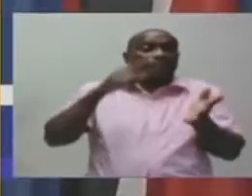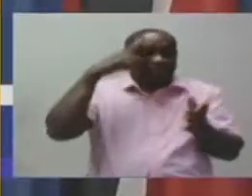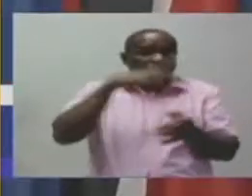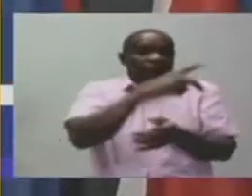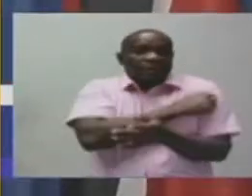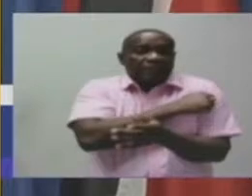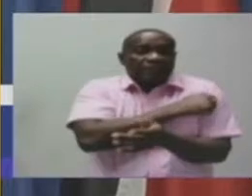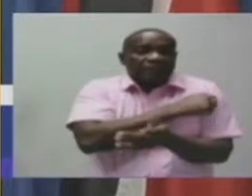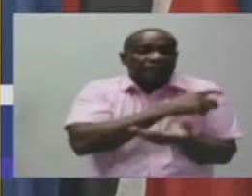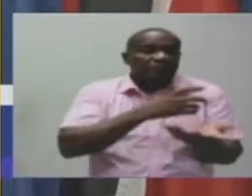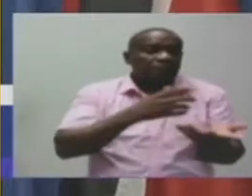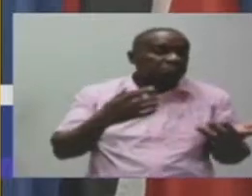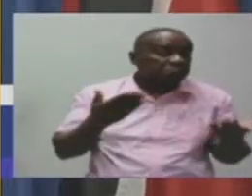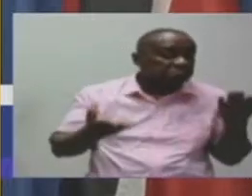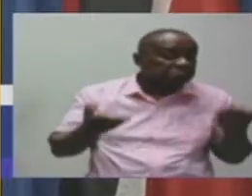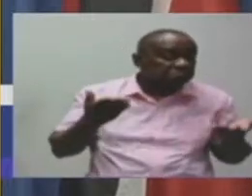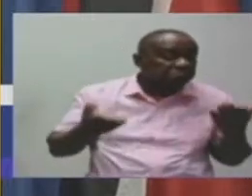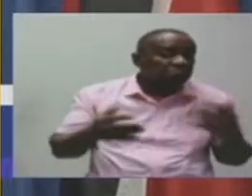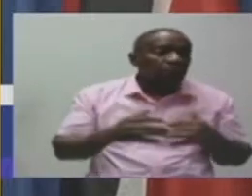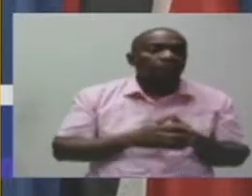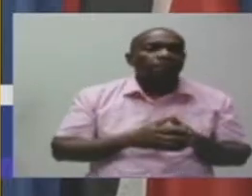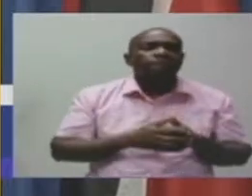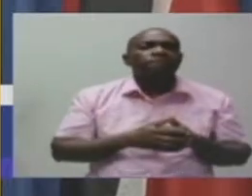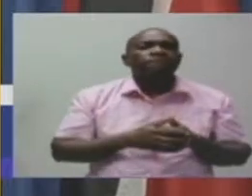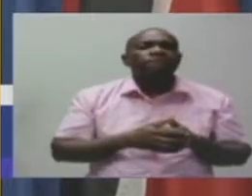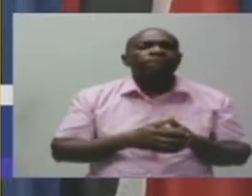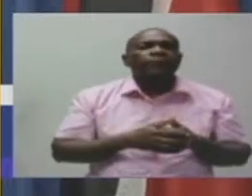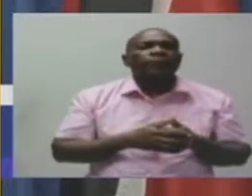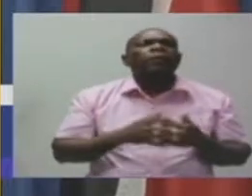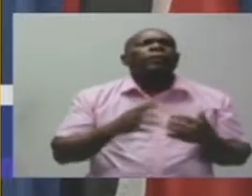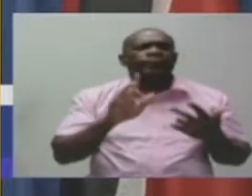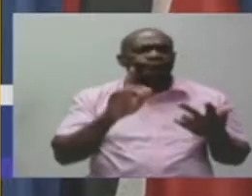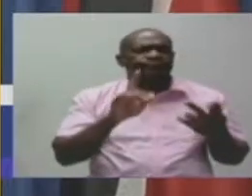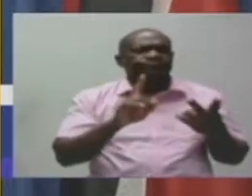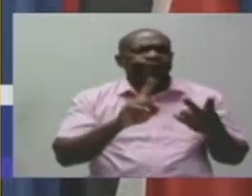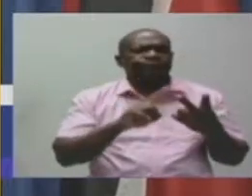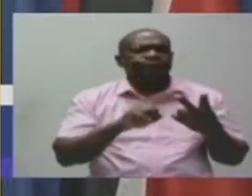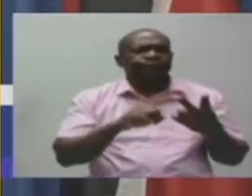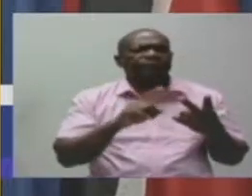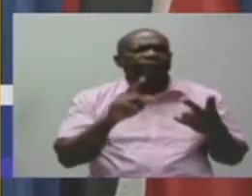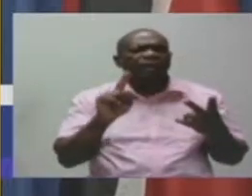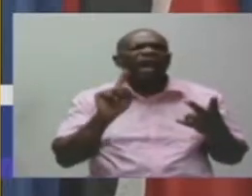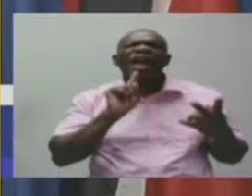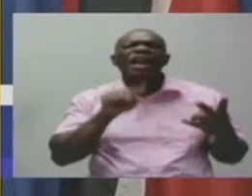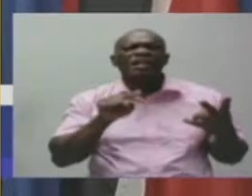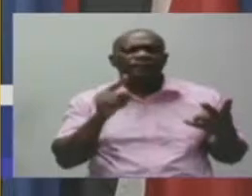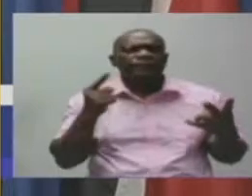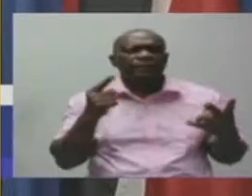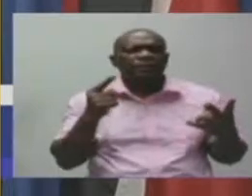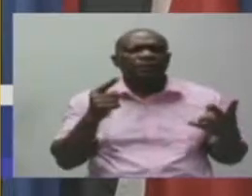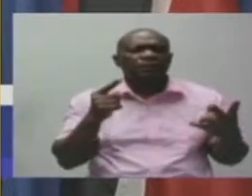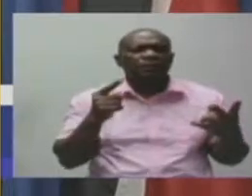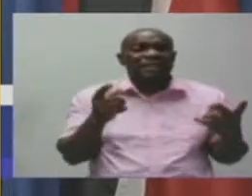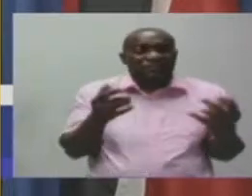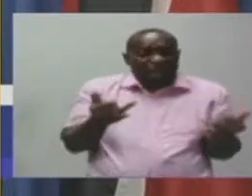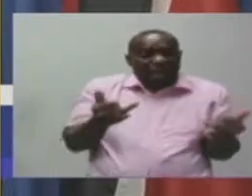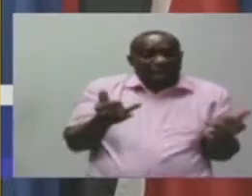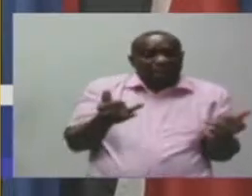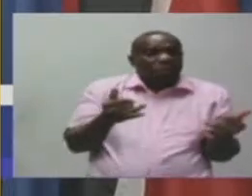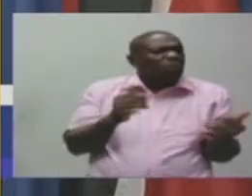Well, for the moment, let me answer the second part first. For the moment, we are not considering